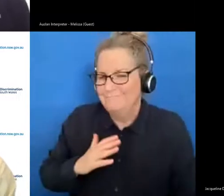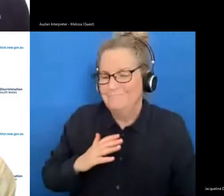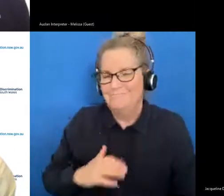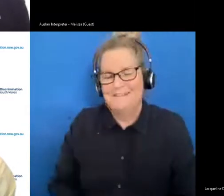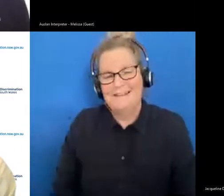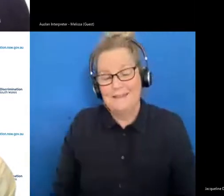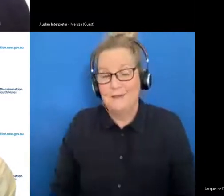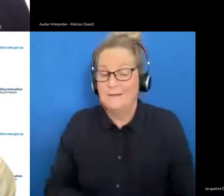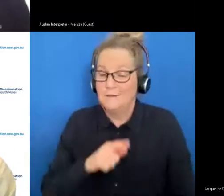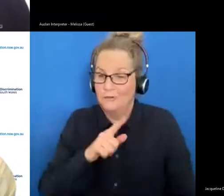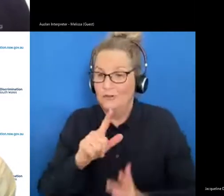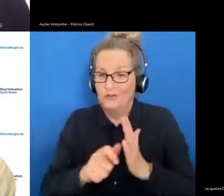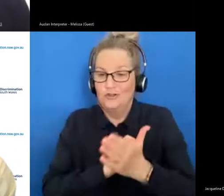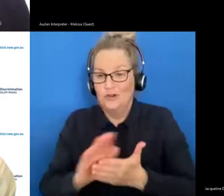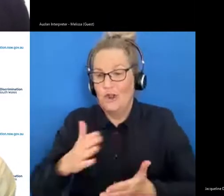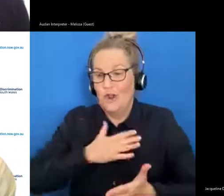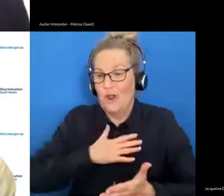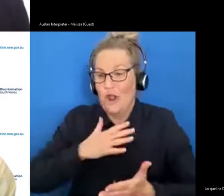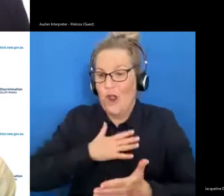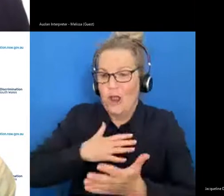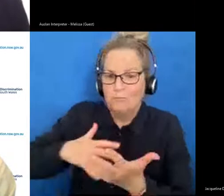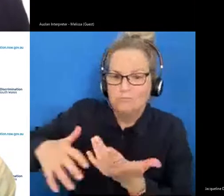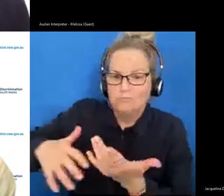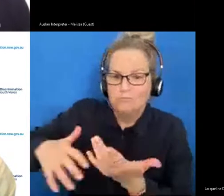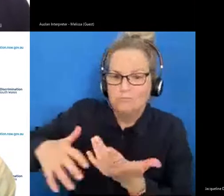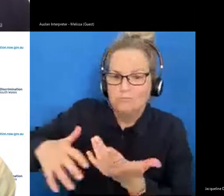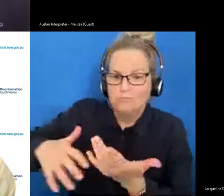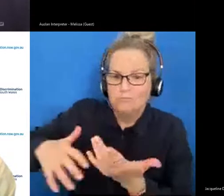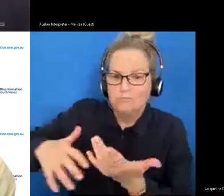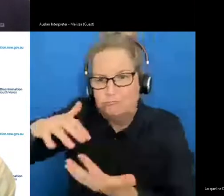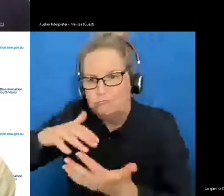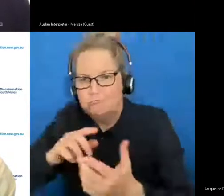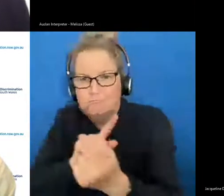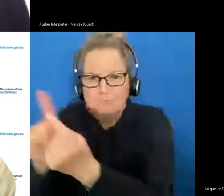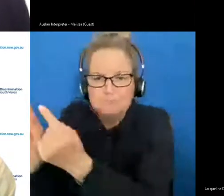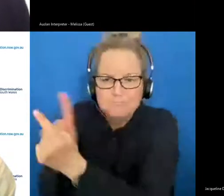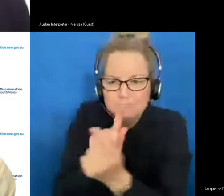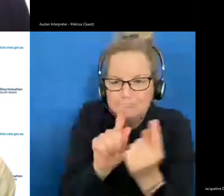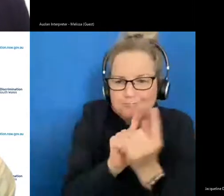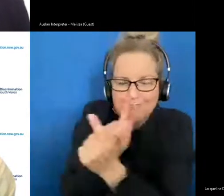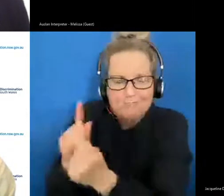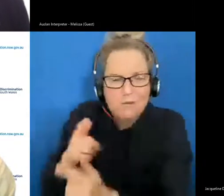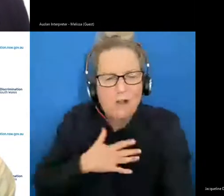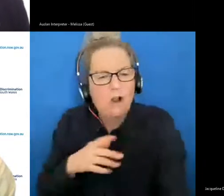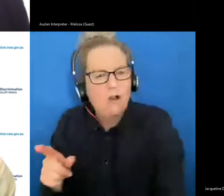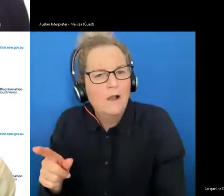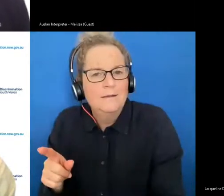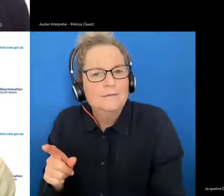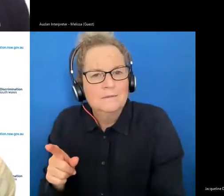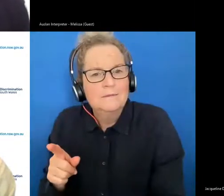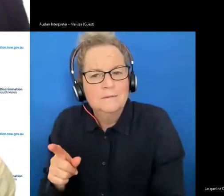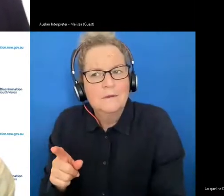that socialization that we all sort of crave. So it was a fantastic experience to go through with Josh, and, you